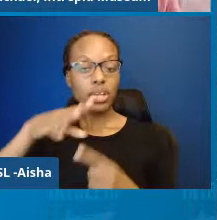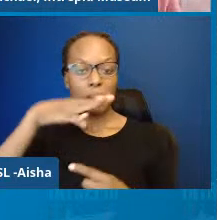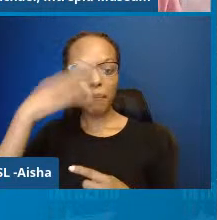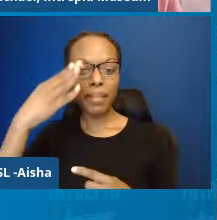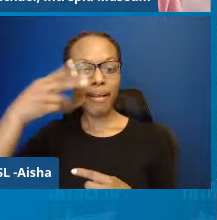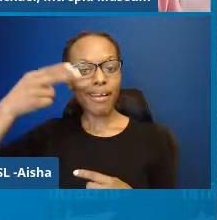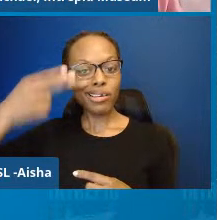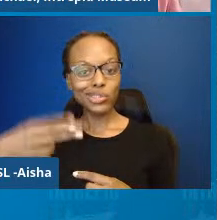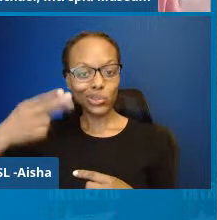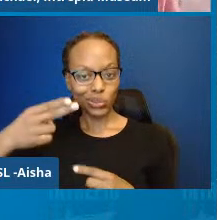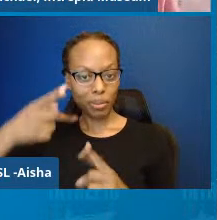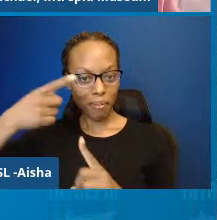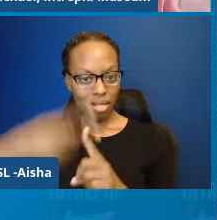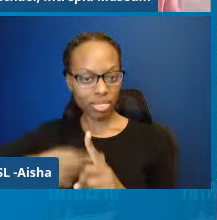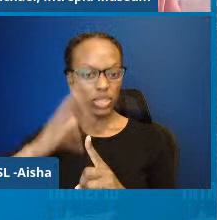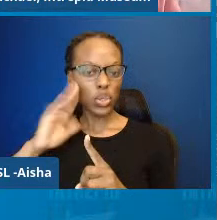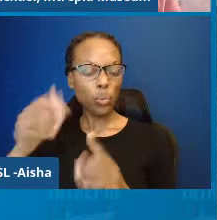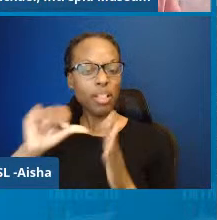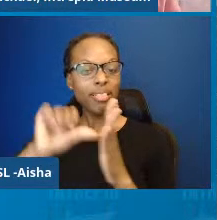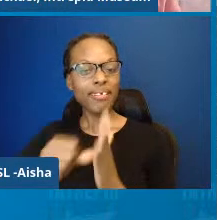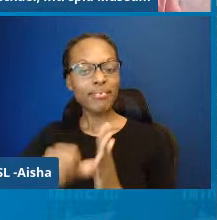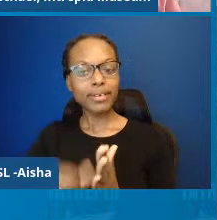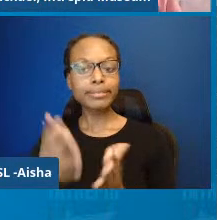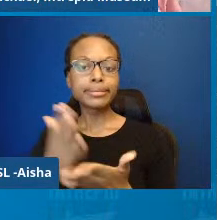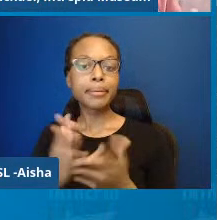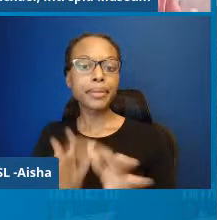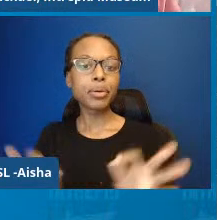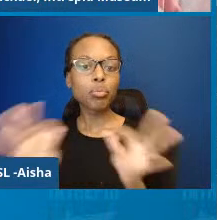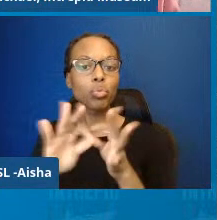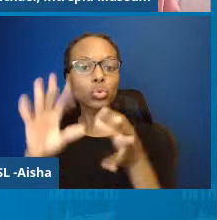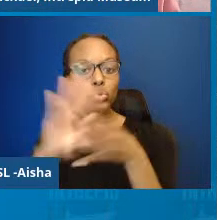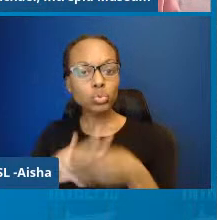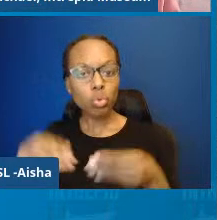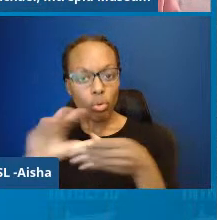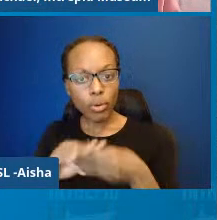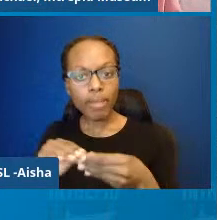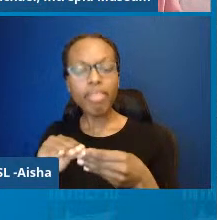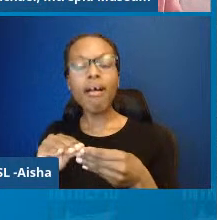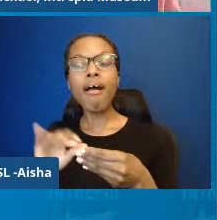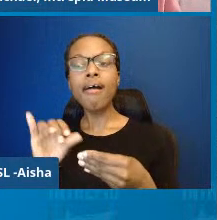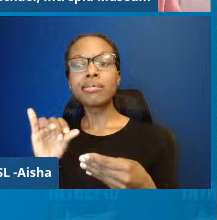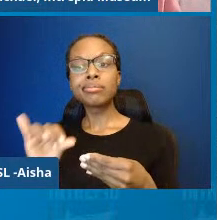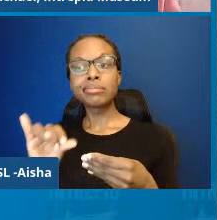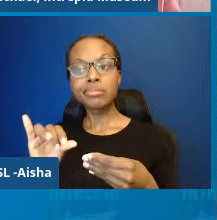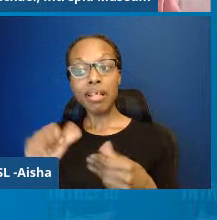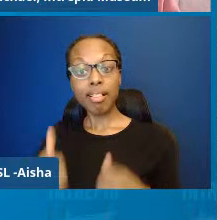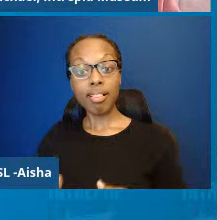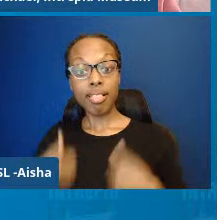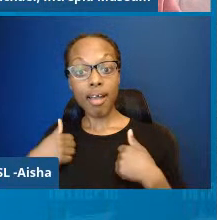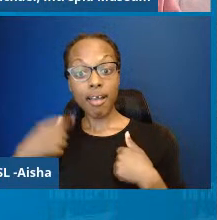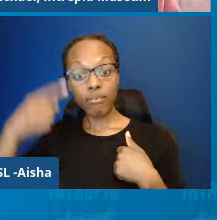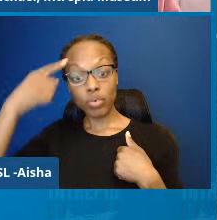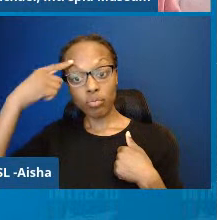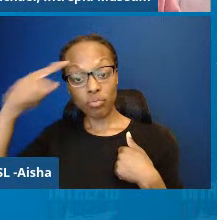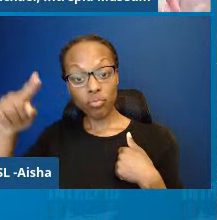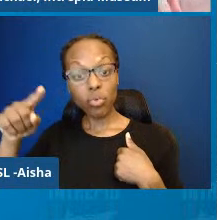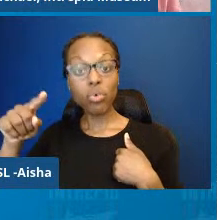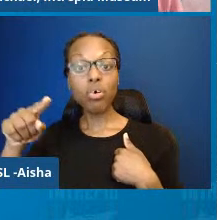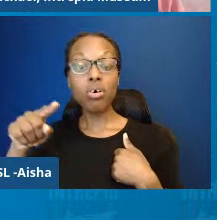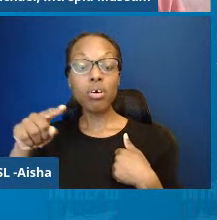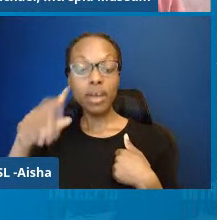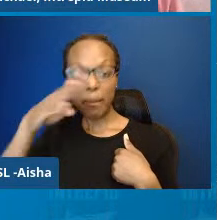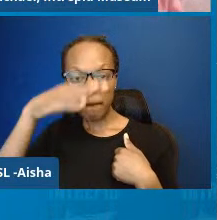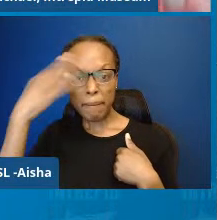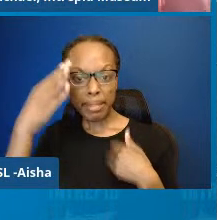going to highlight some important stories that really tell the narrative of what life was like for some